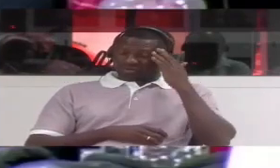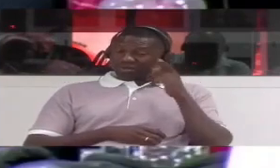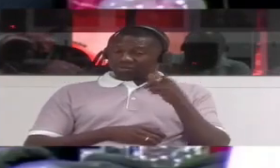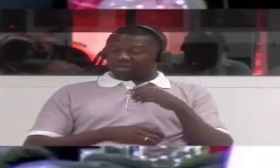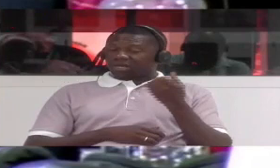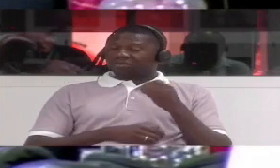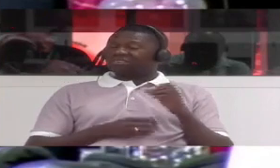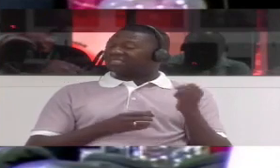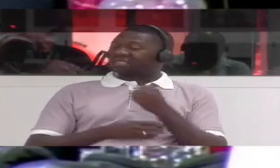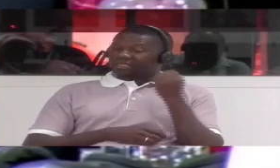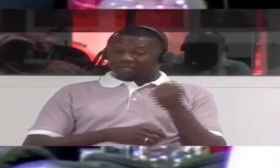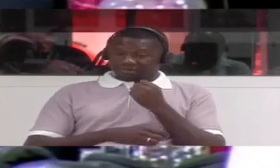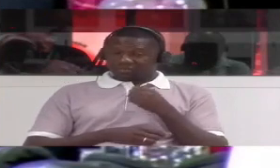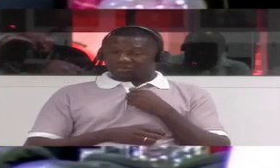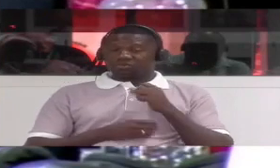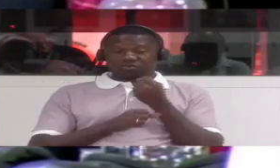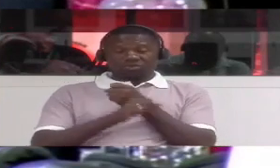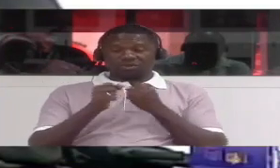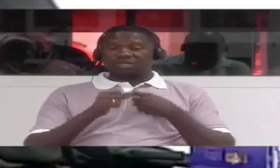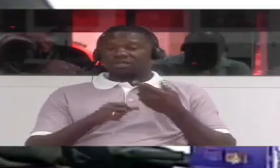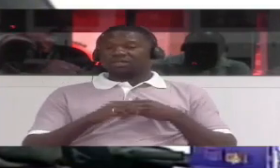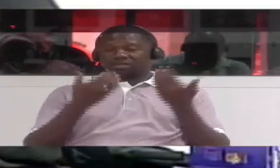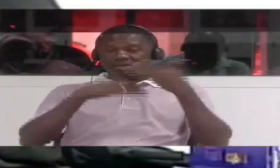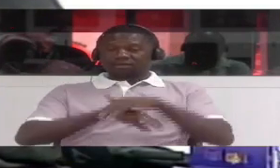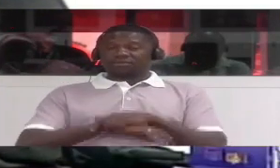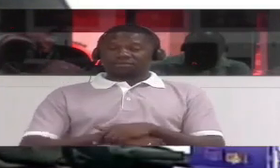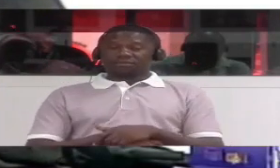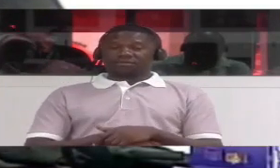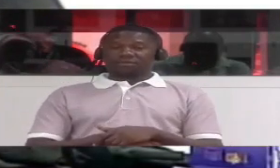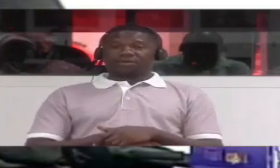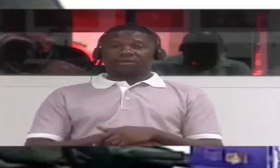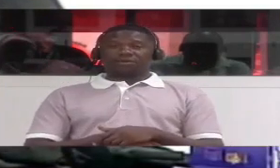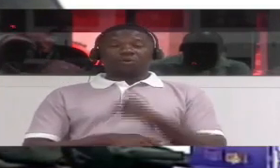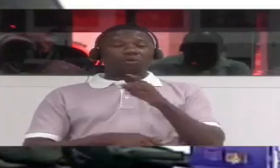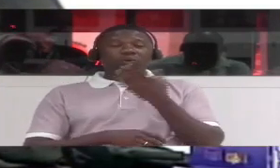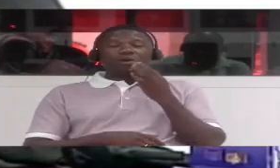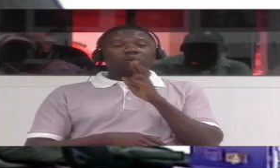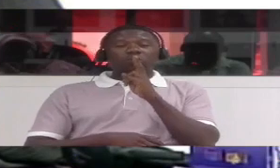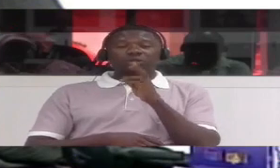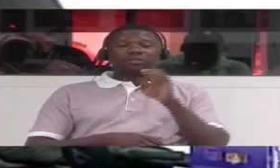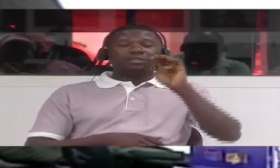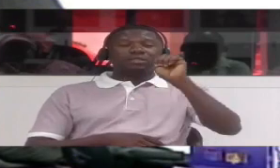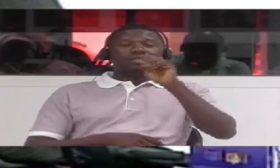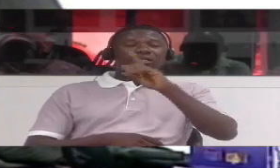was Idi Amin in this context? Well, it has to be Yahya Jammeh, because